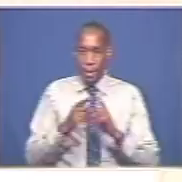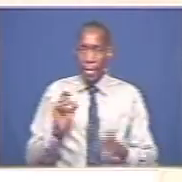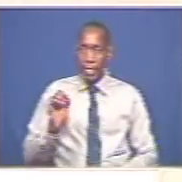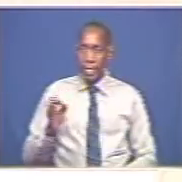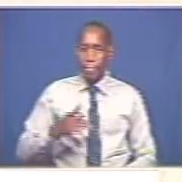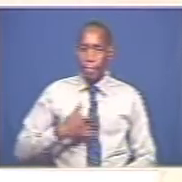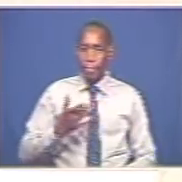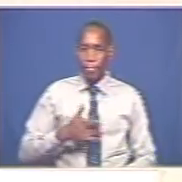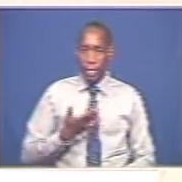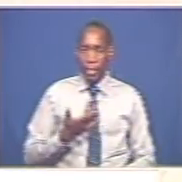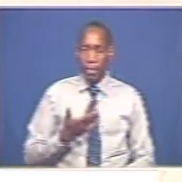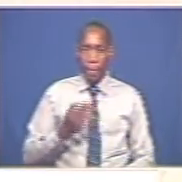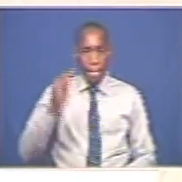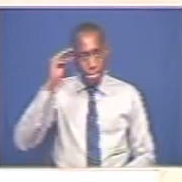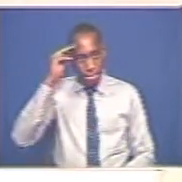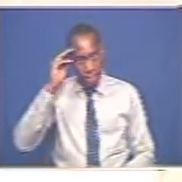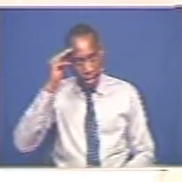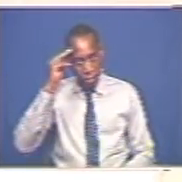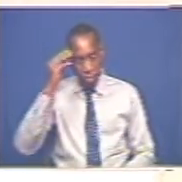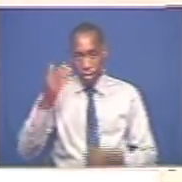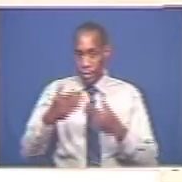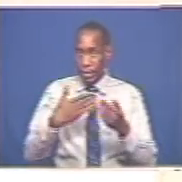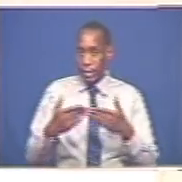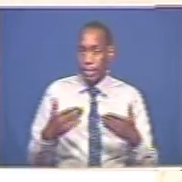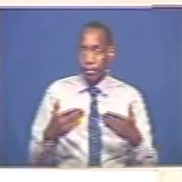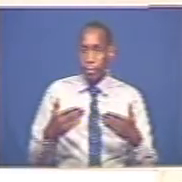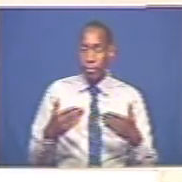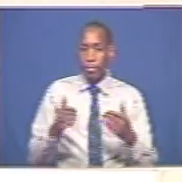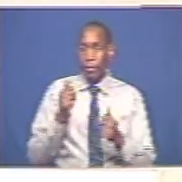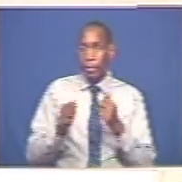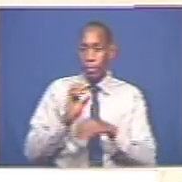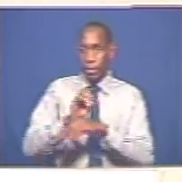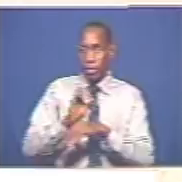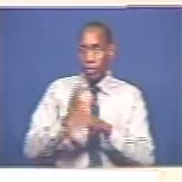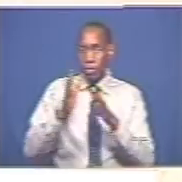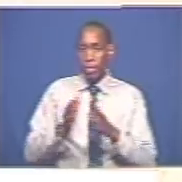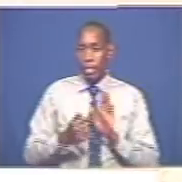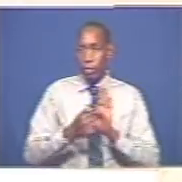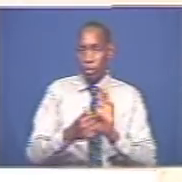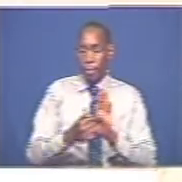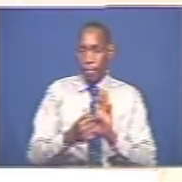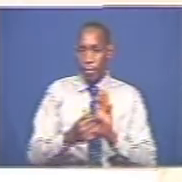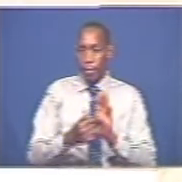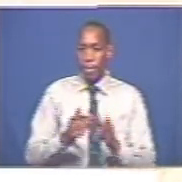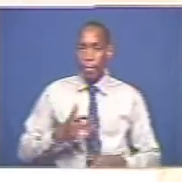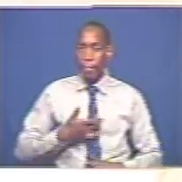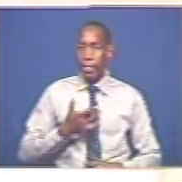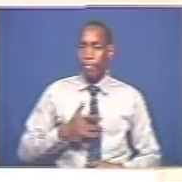symptoms, psychological or mental, the symptoms that our counselor was bringing out, if I start to feel like